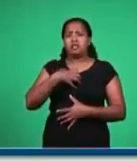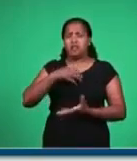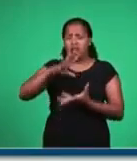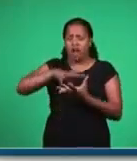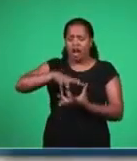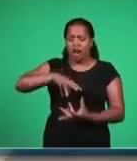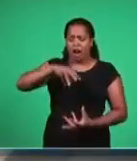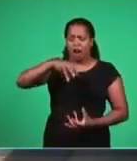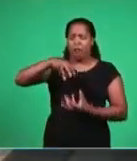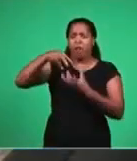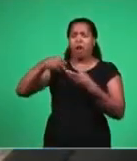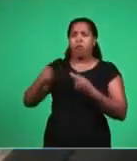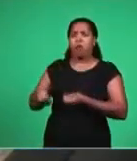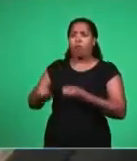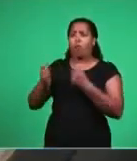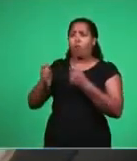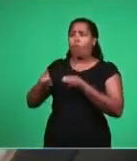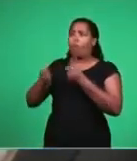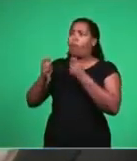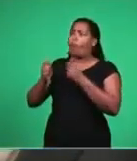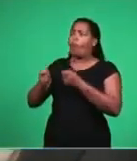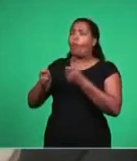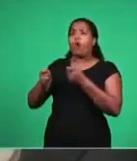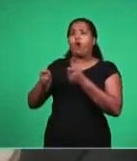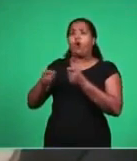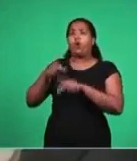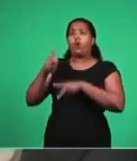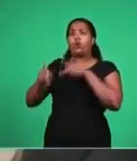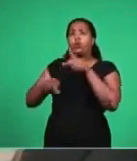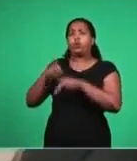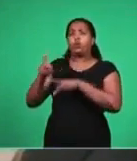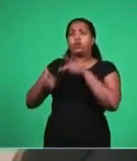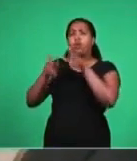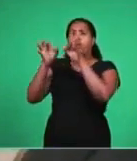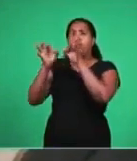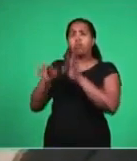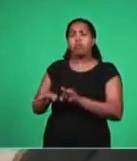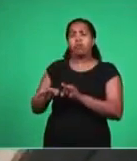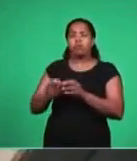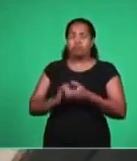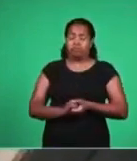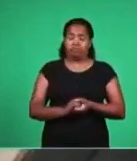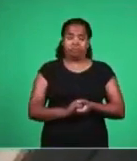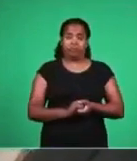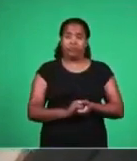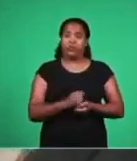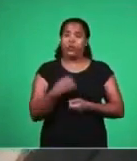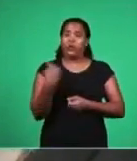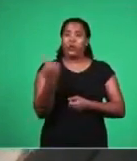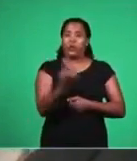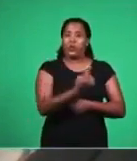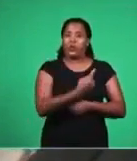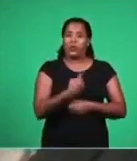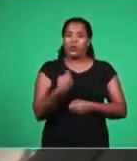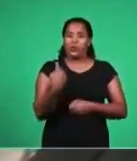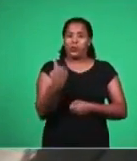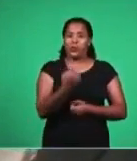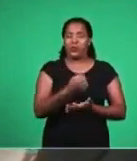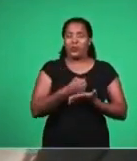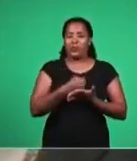nos carro do my soul had made me as the chariots of my noble people. And our